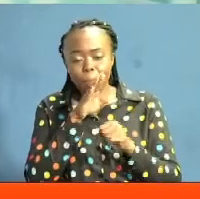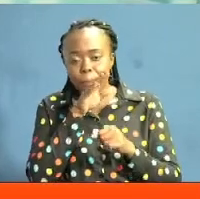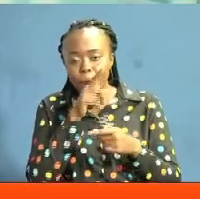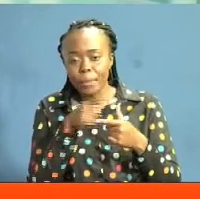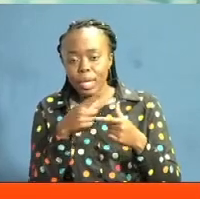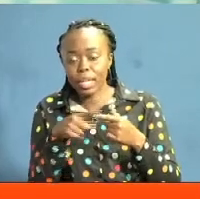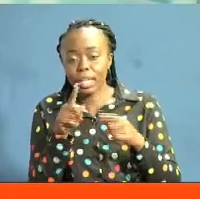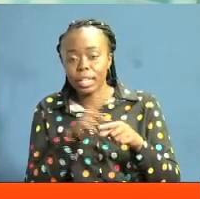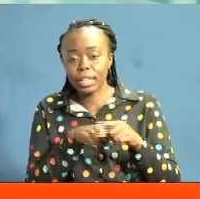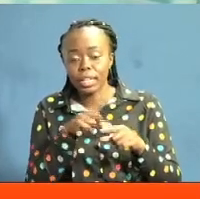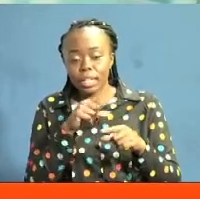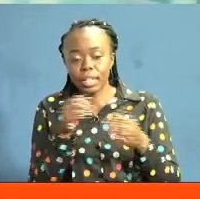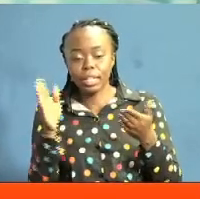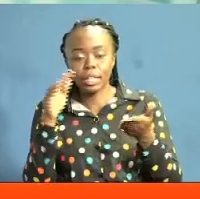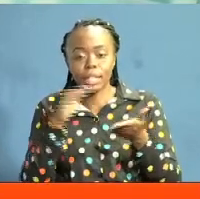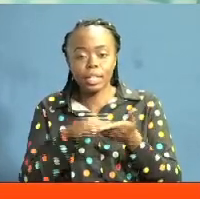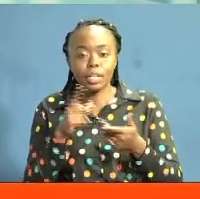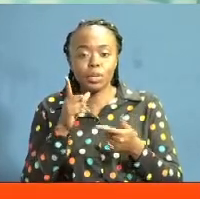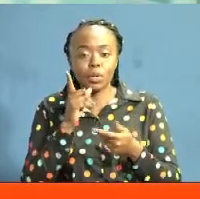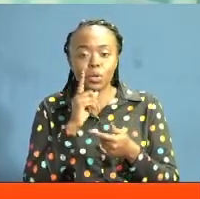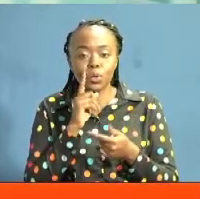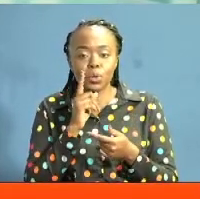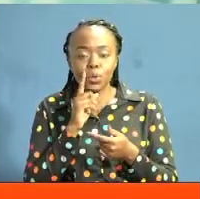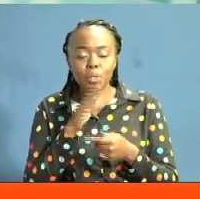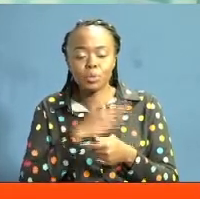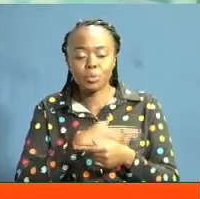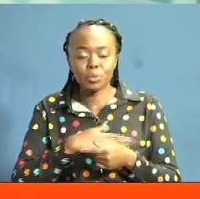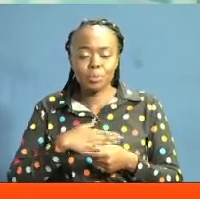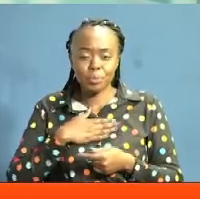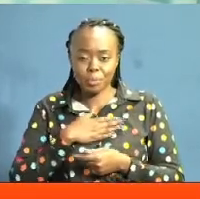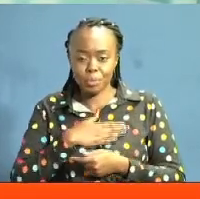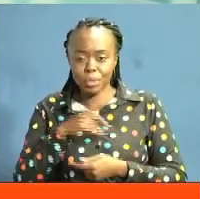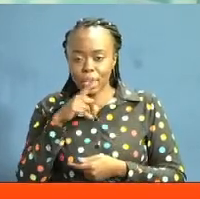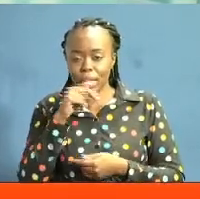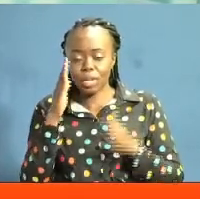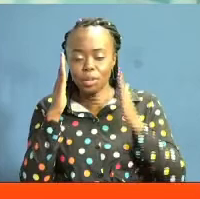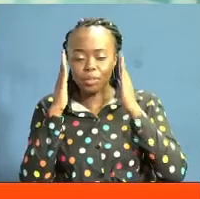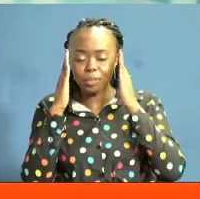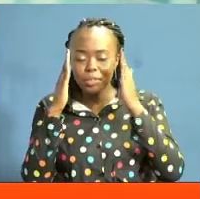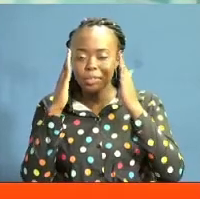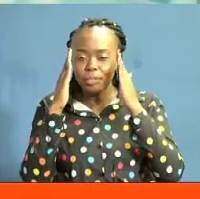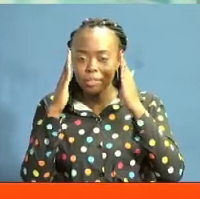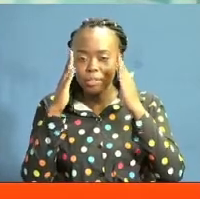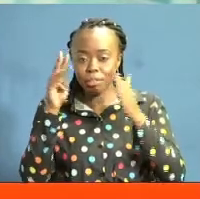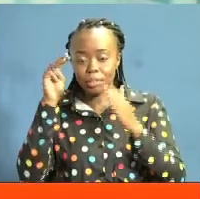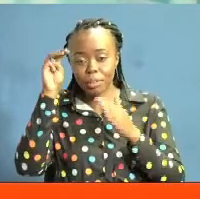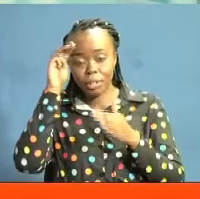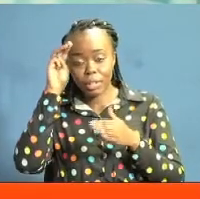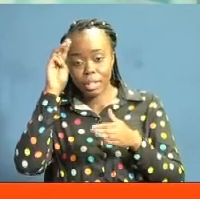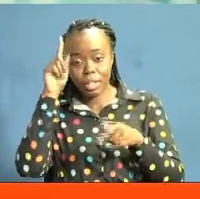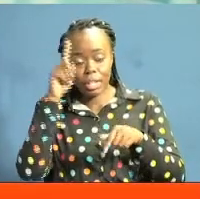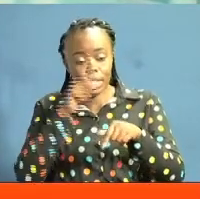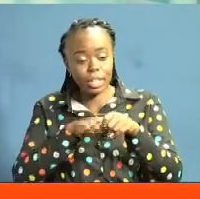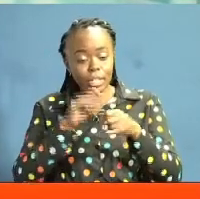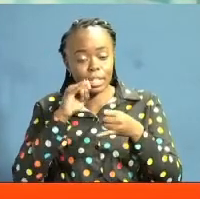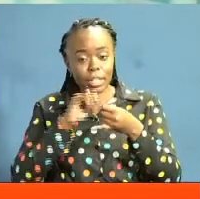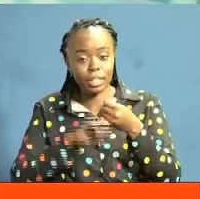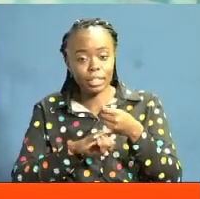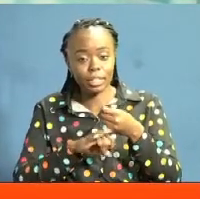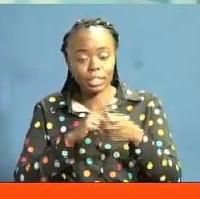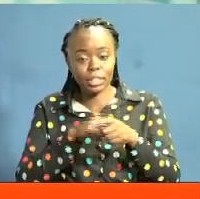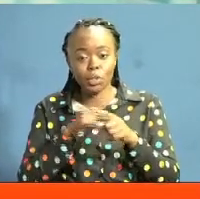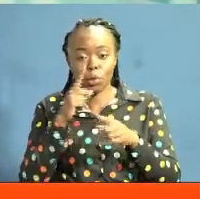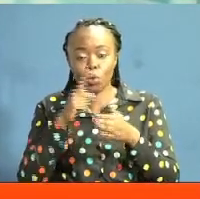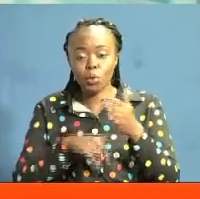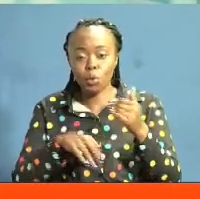as you go back to school tomorrow, please go with a focused mind. Last time I was here, I told you what